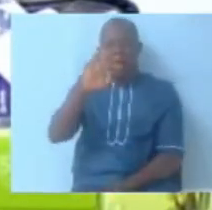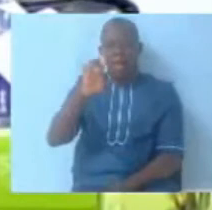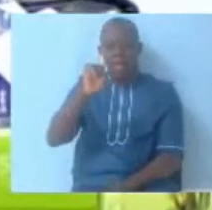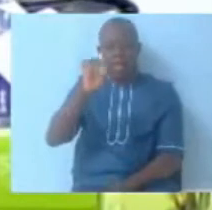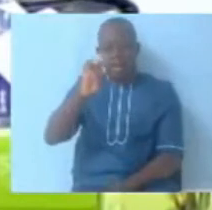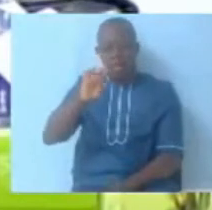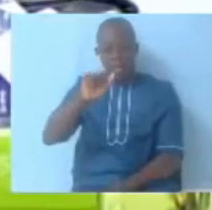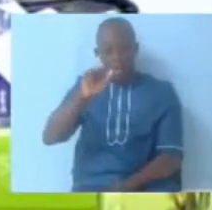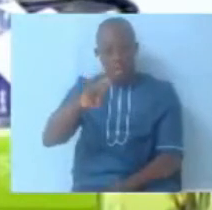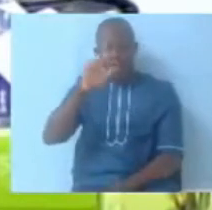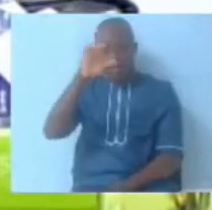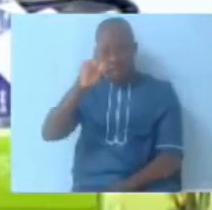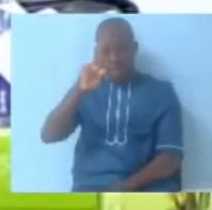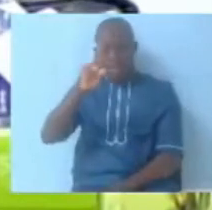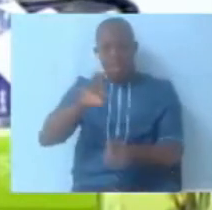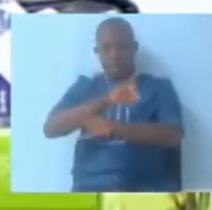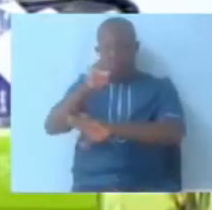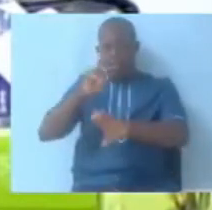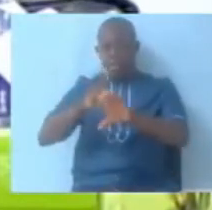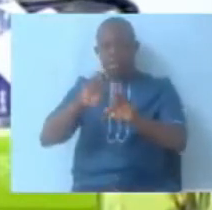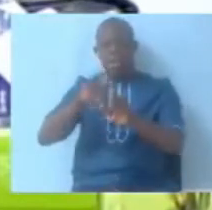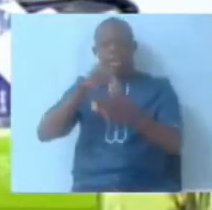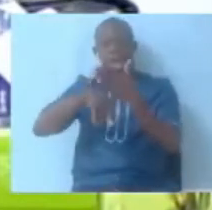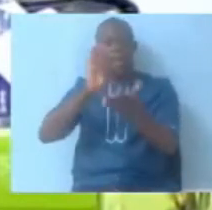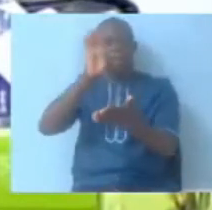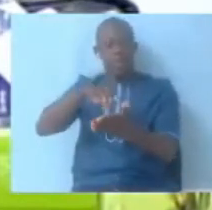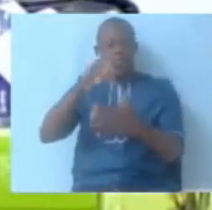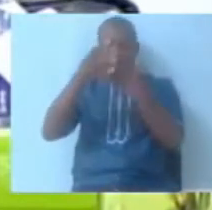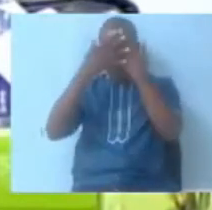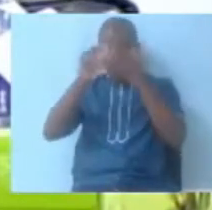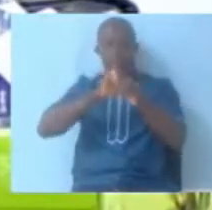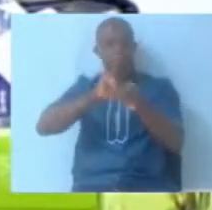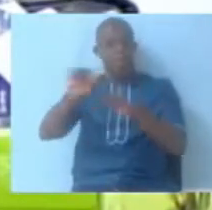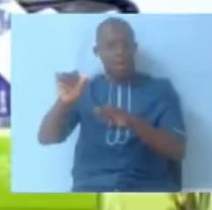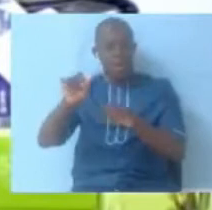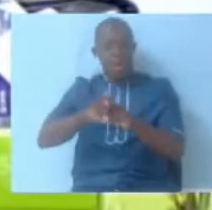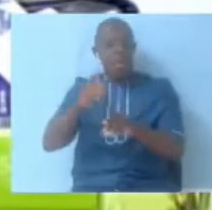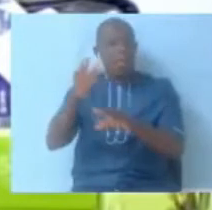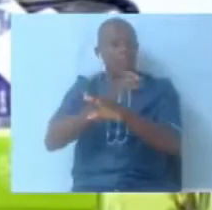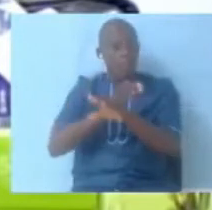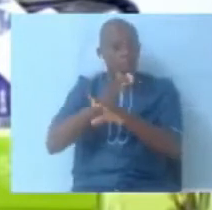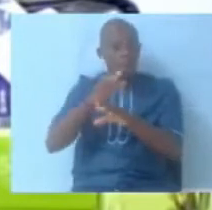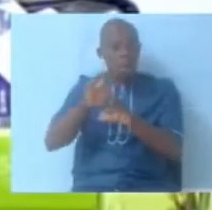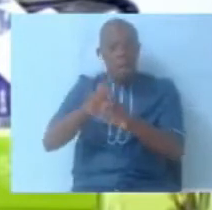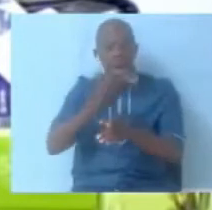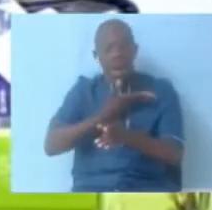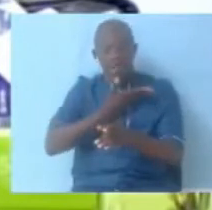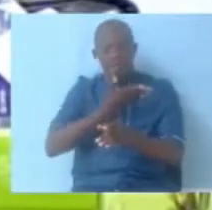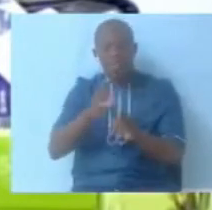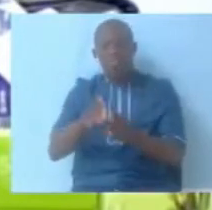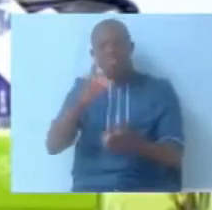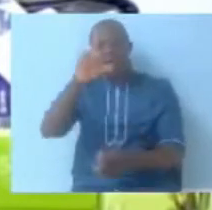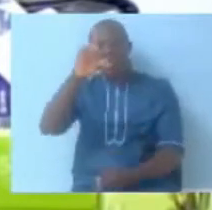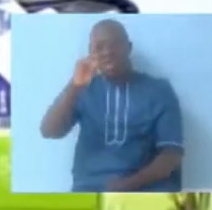decrees that they have enacted and the detention orders. Watembo, undanga na kito kenya mendoro, nga kito nyimbaile. Nga